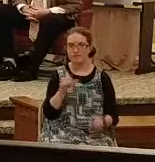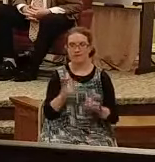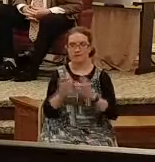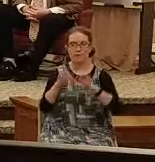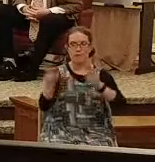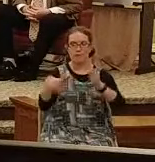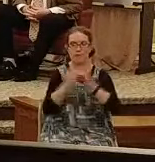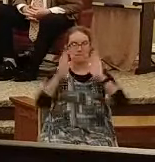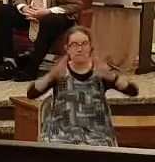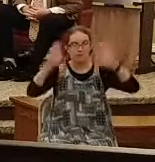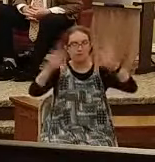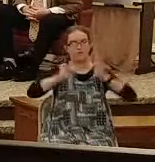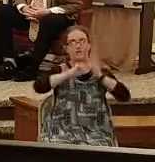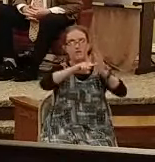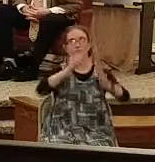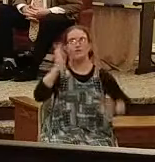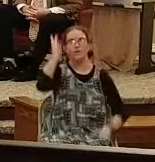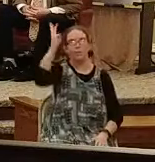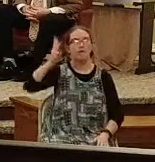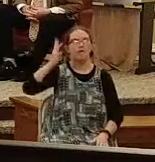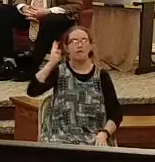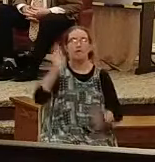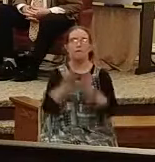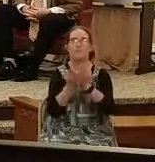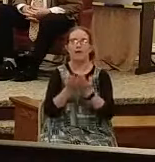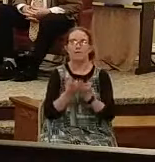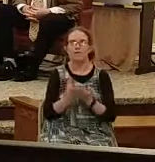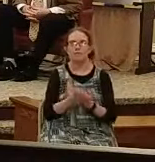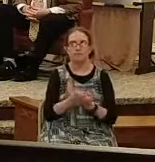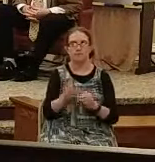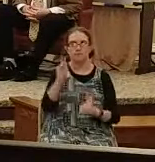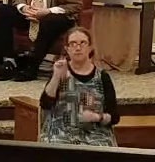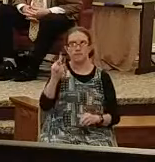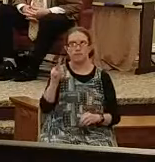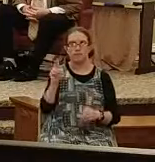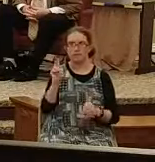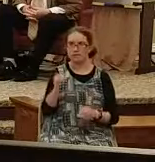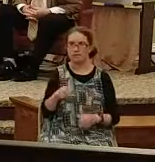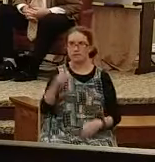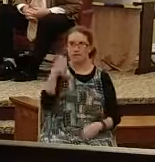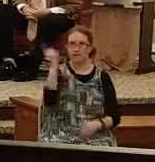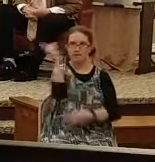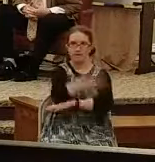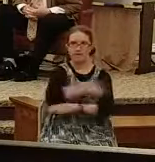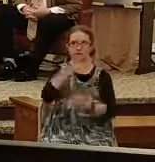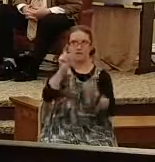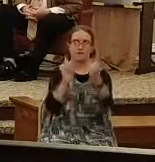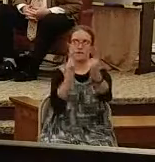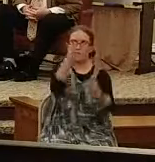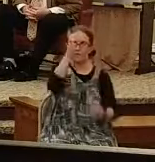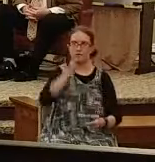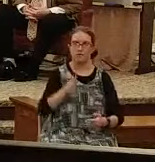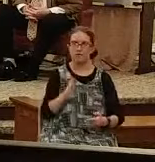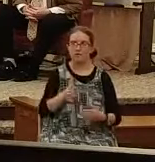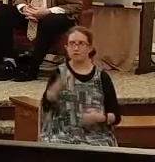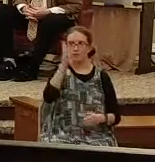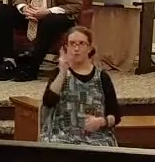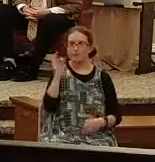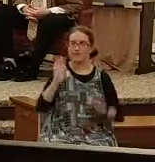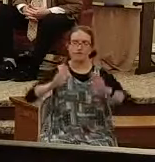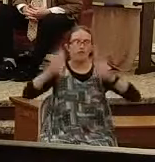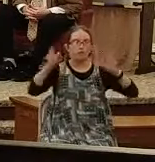all the miracles, signs, and wonders. Bible backs that up too. Because it says that day they're going to stand before God and say, God, we do these